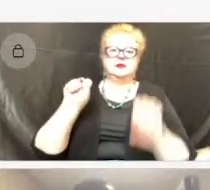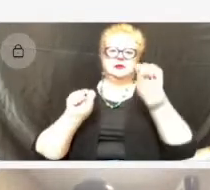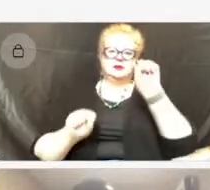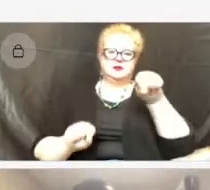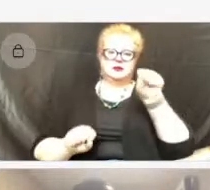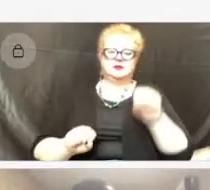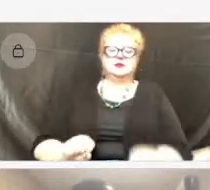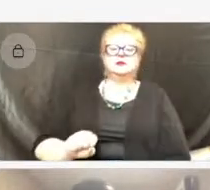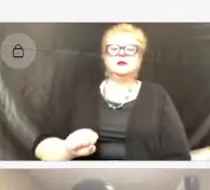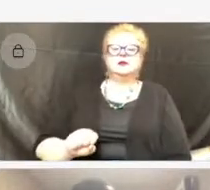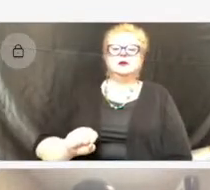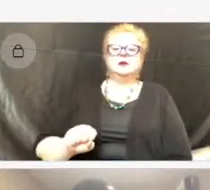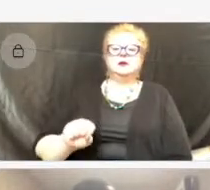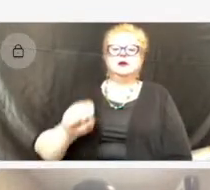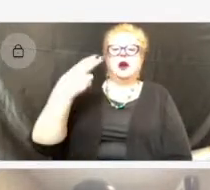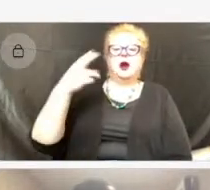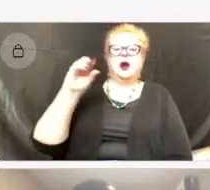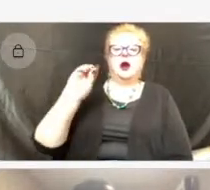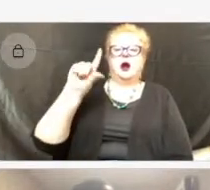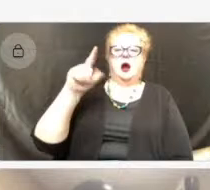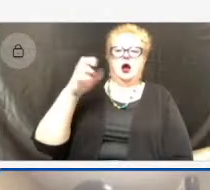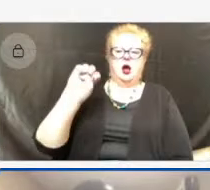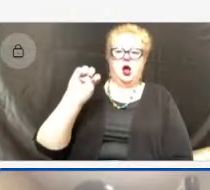Yes. Hodge?